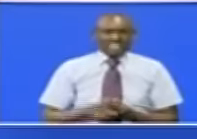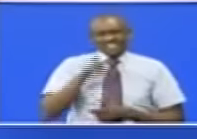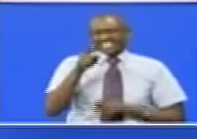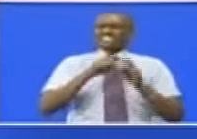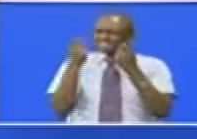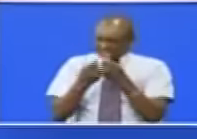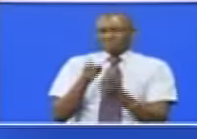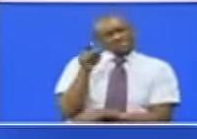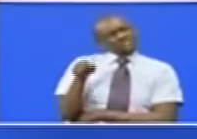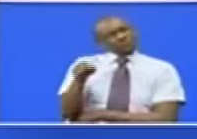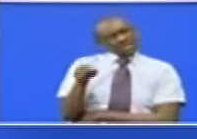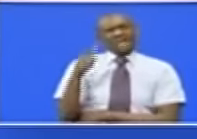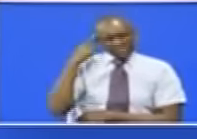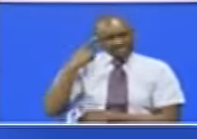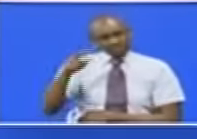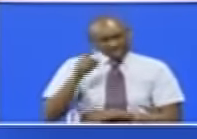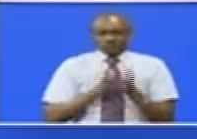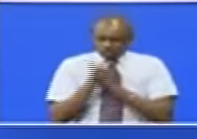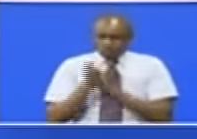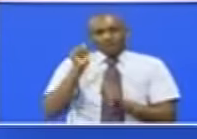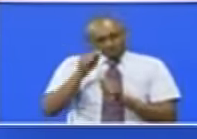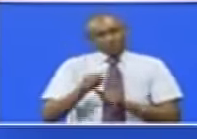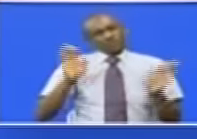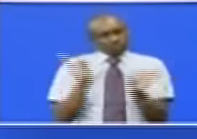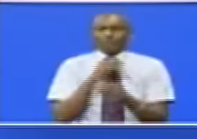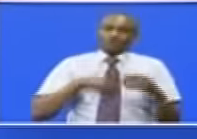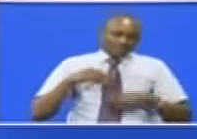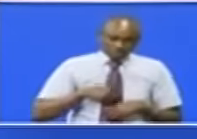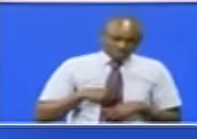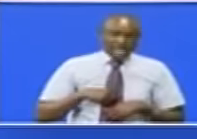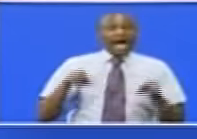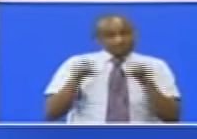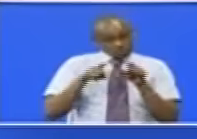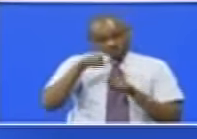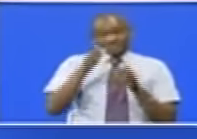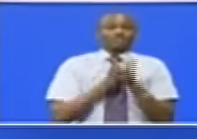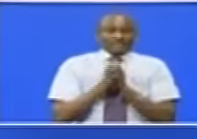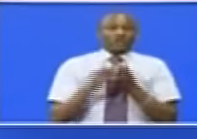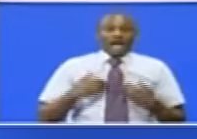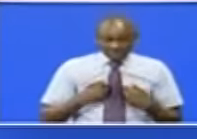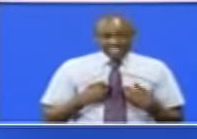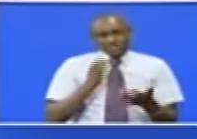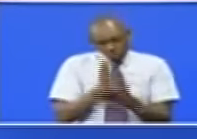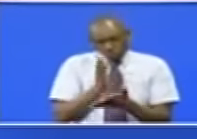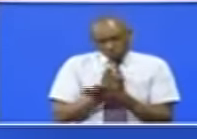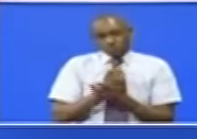have the courage and they have the determination to fight corruption, and also they have the passion. In fact, the